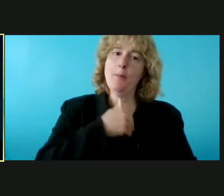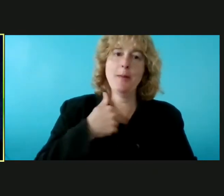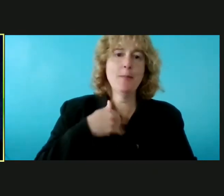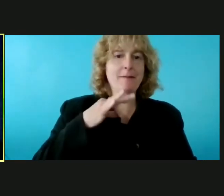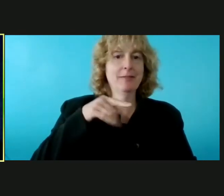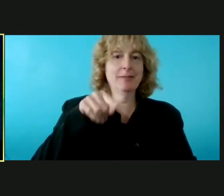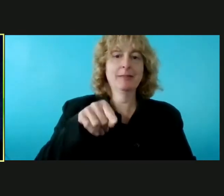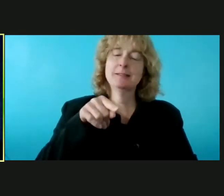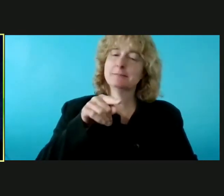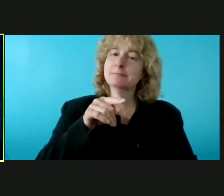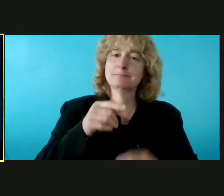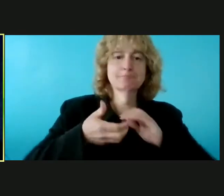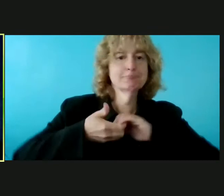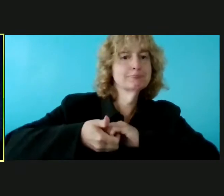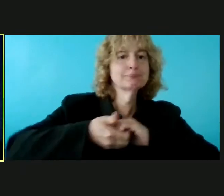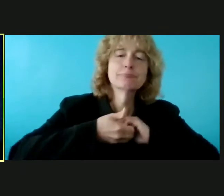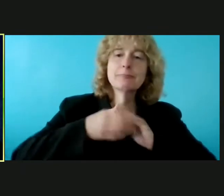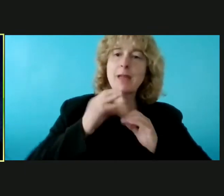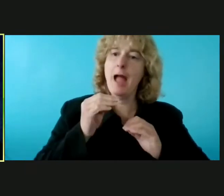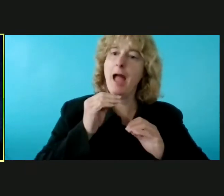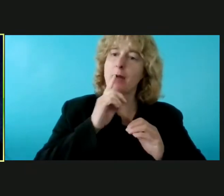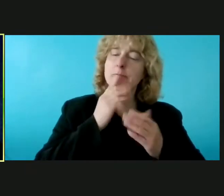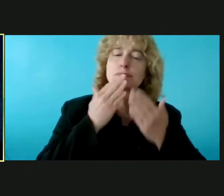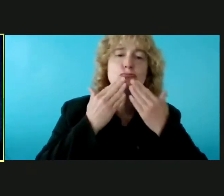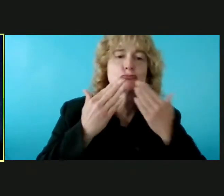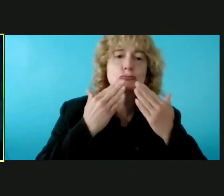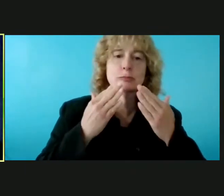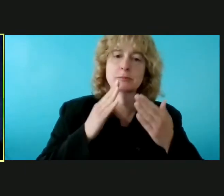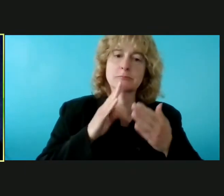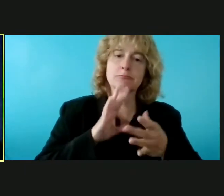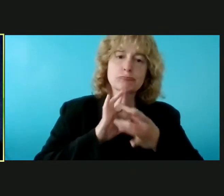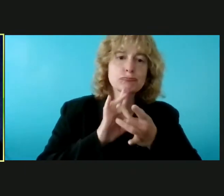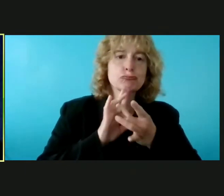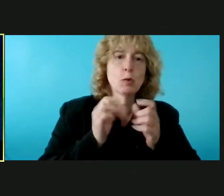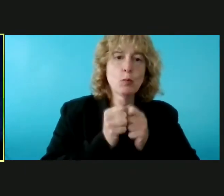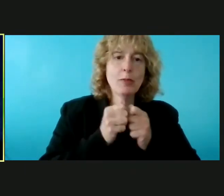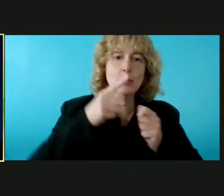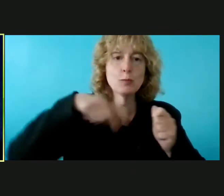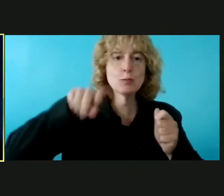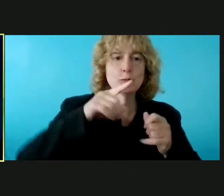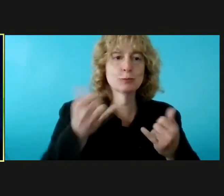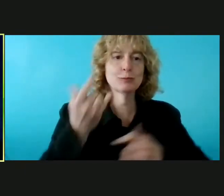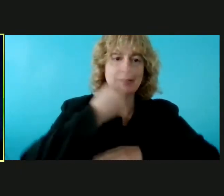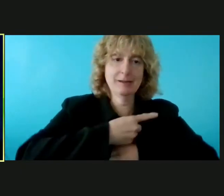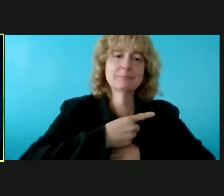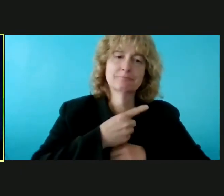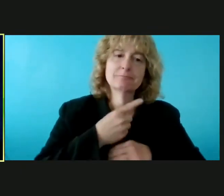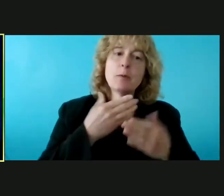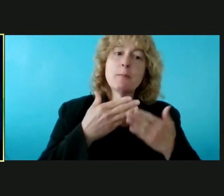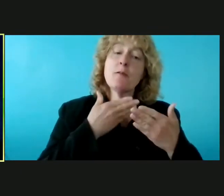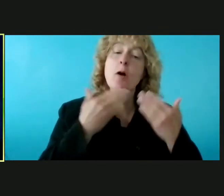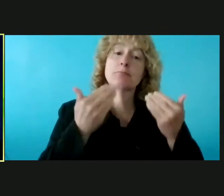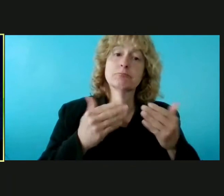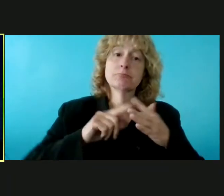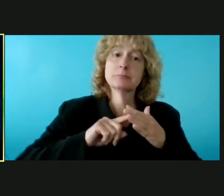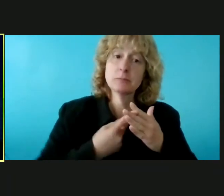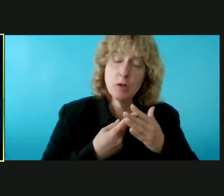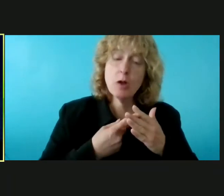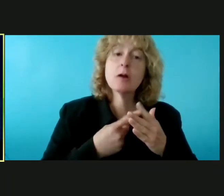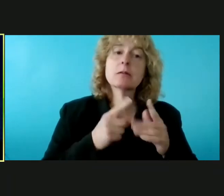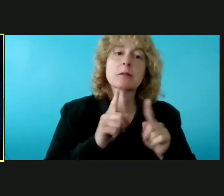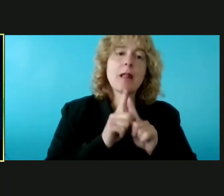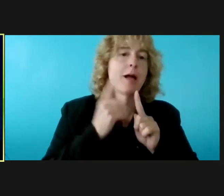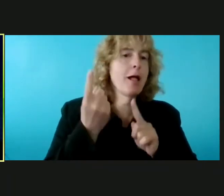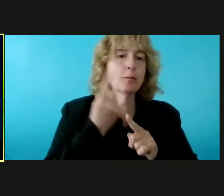you all today. So before we get started, like always, we want to make sure that we're able to